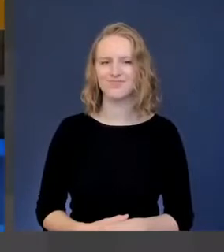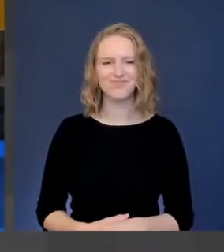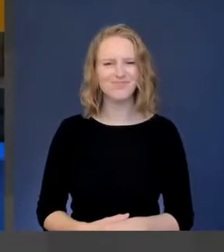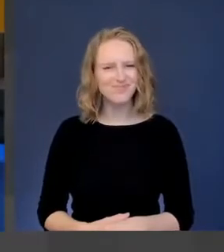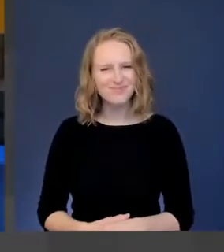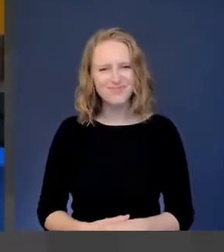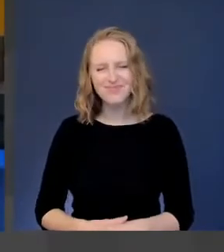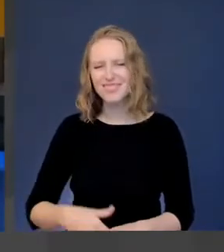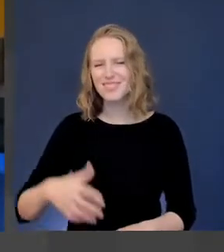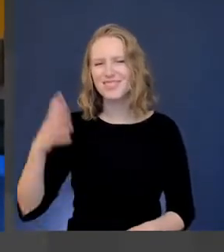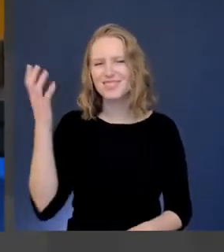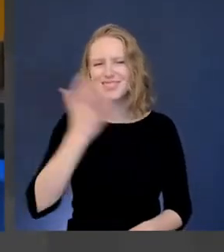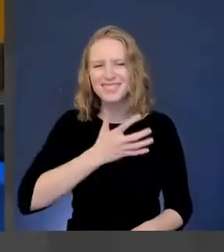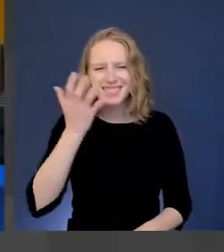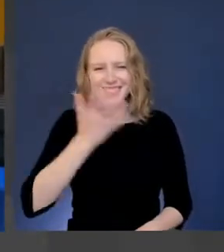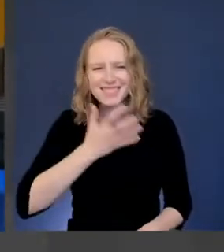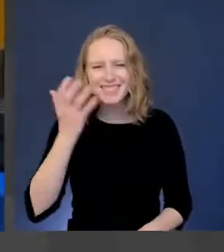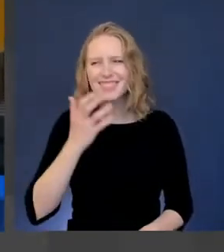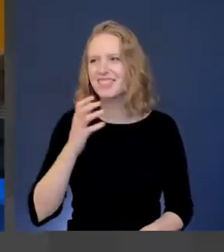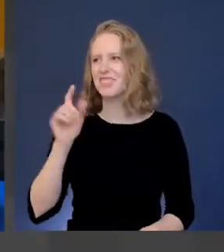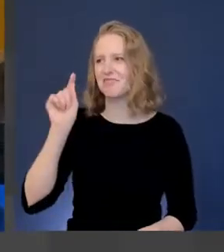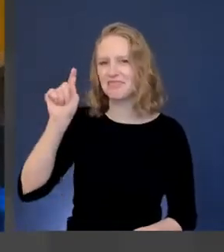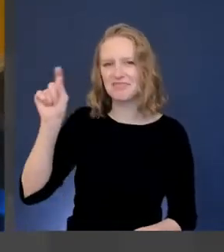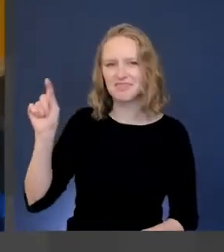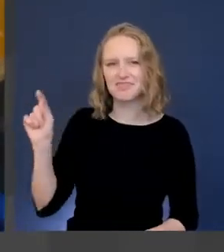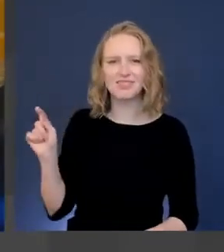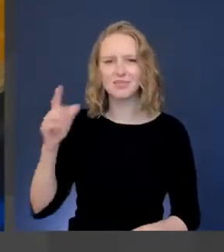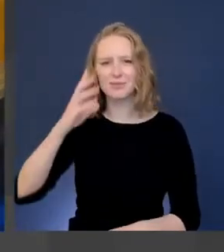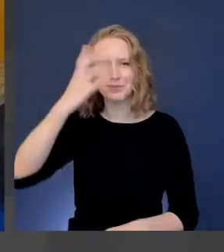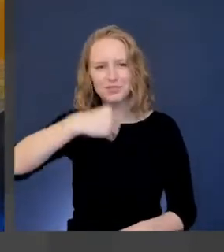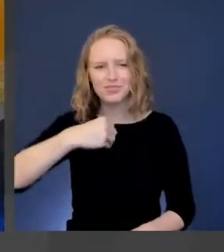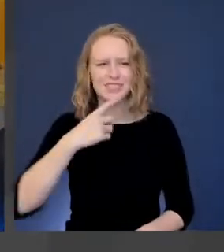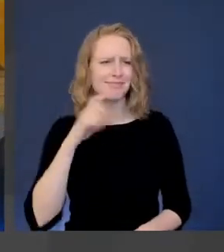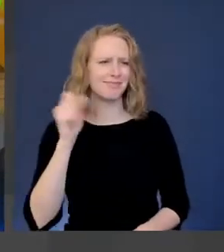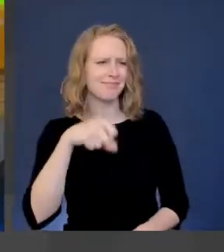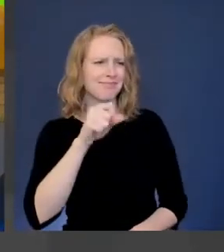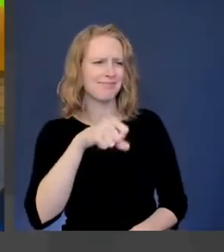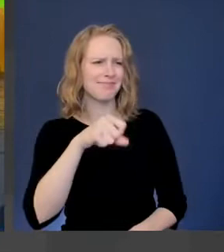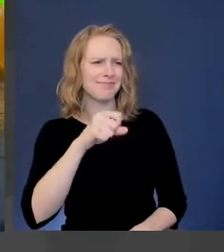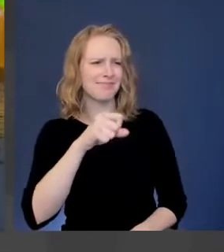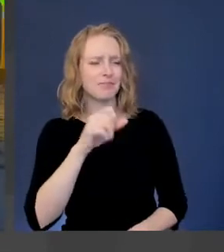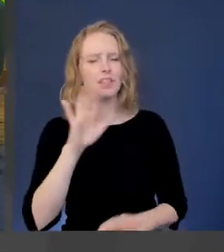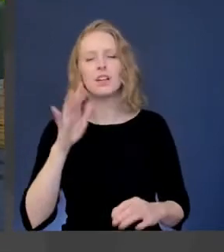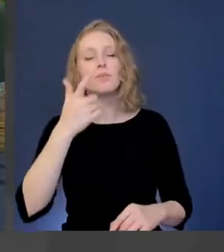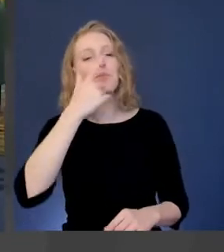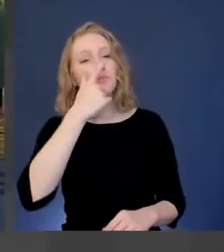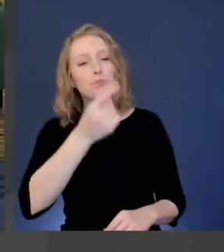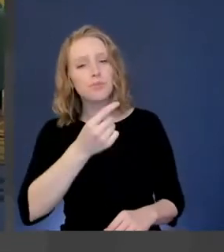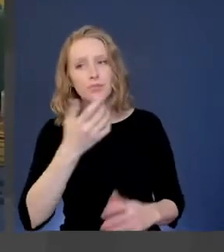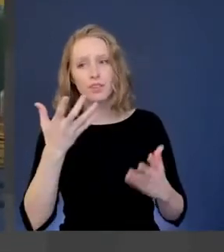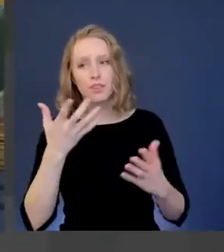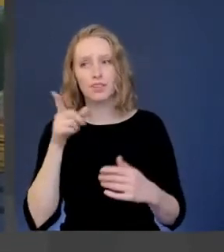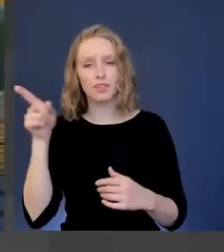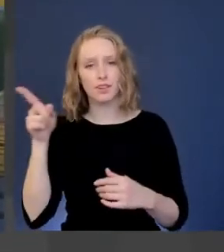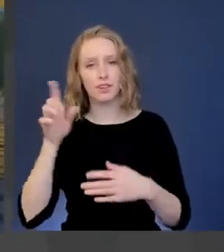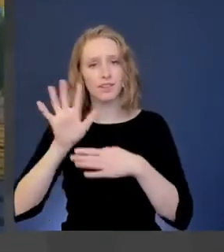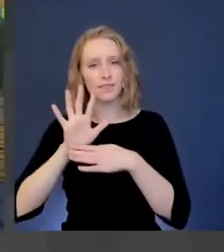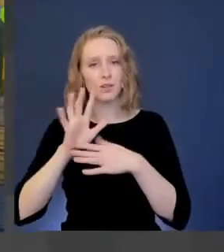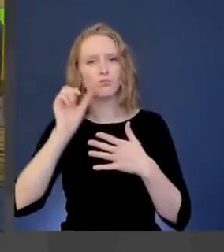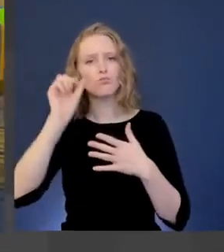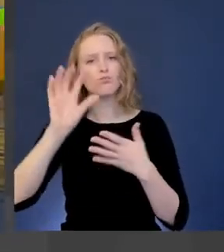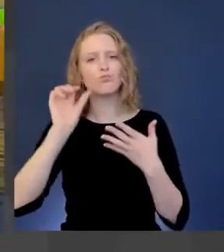Wow, they're beautiful. Yeah, what's interesting about this is when you look at that video, like initially the plan was just